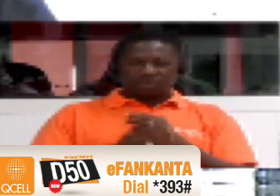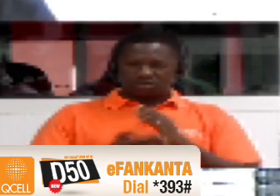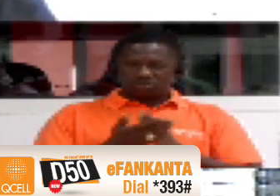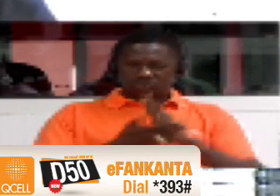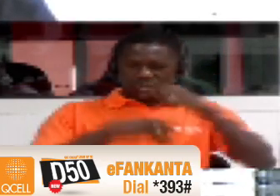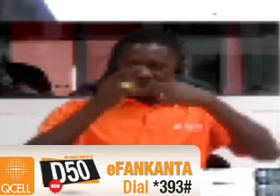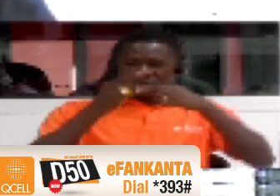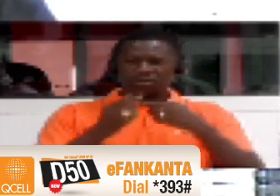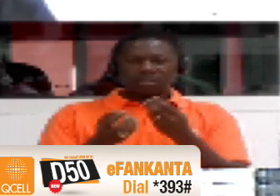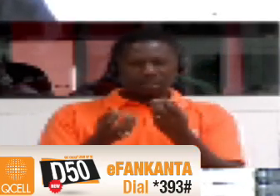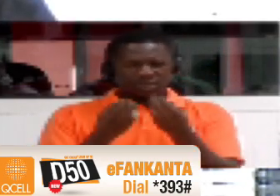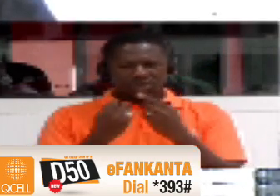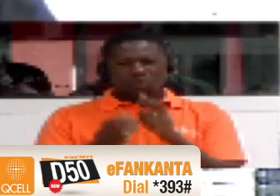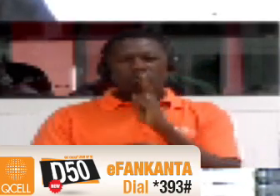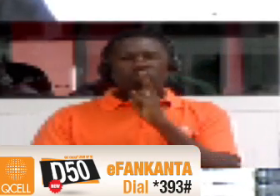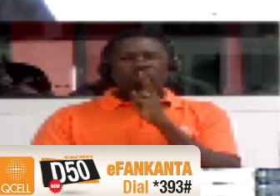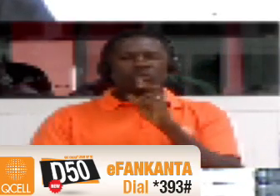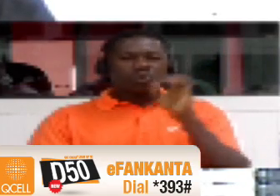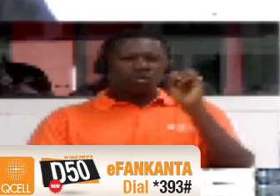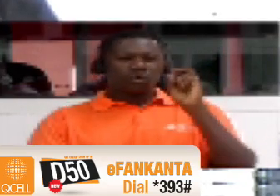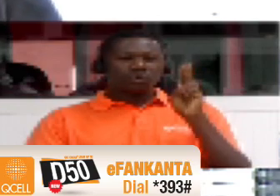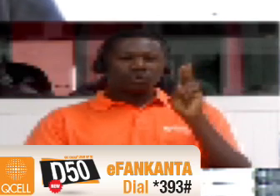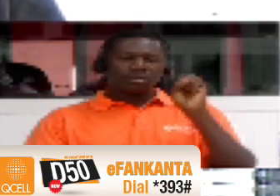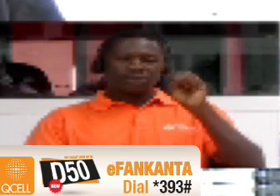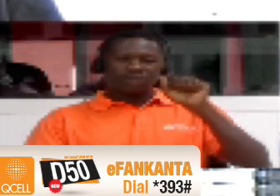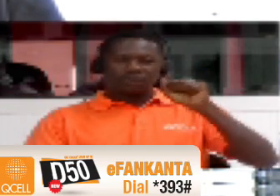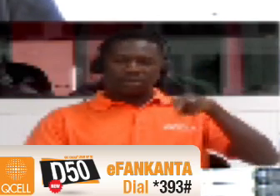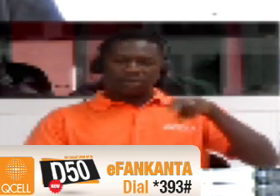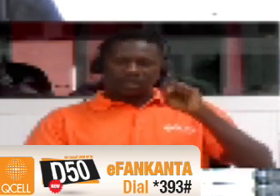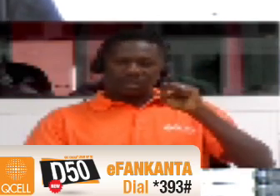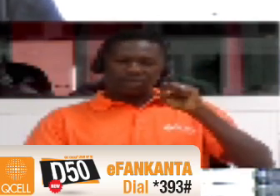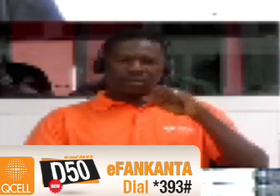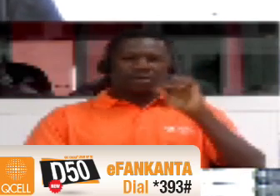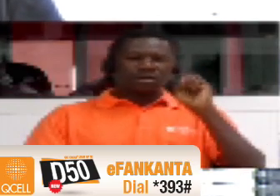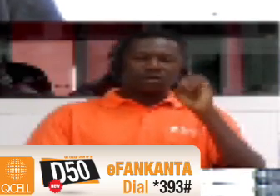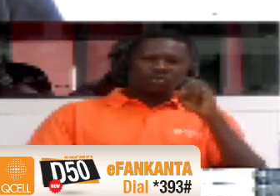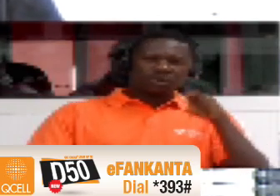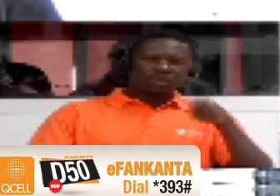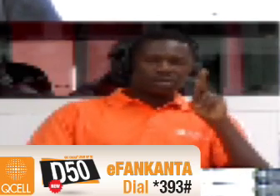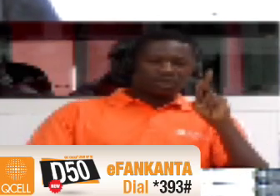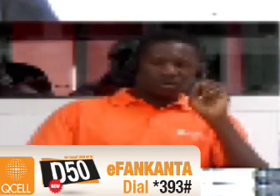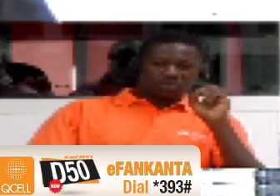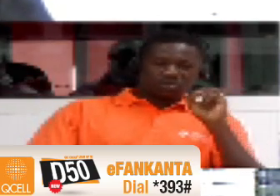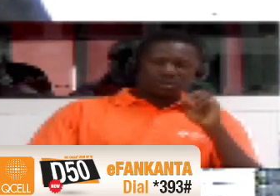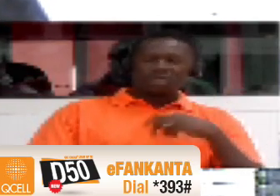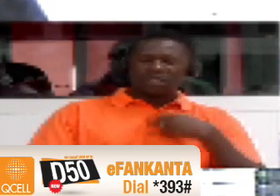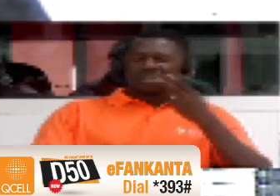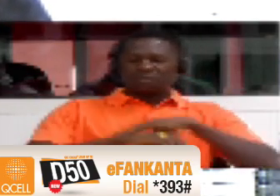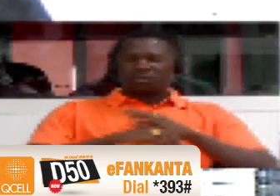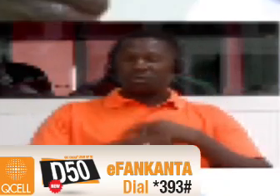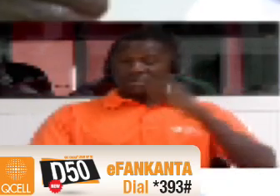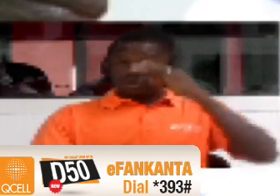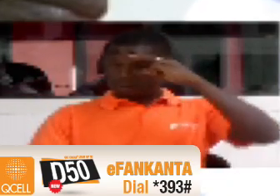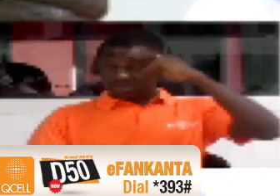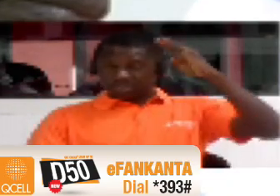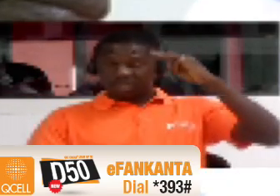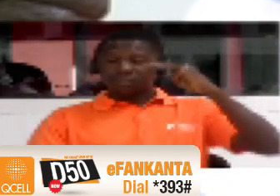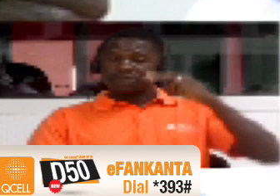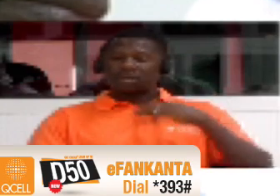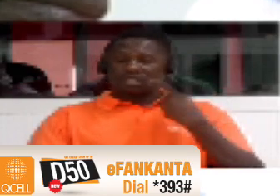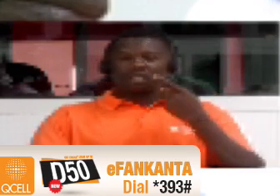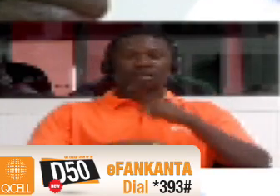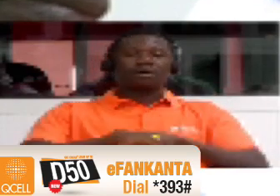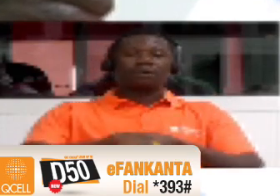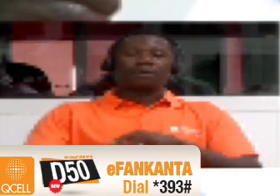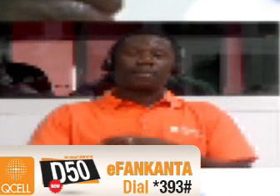bitala nyato, afon yin jumalom wo Usman Sonko. Teleng interior minister ti wo watu. He was the interior minister at the